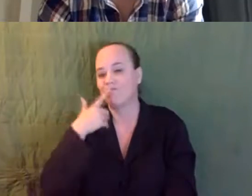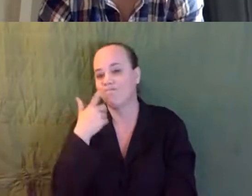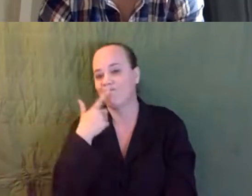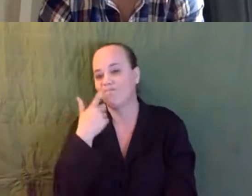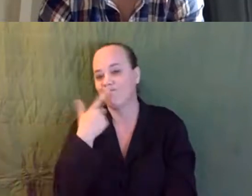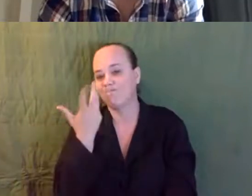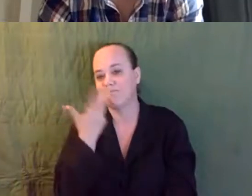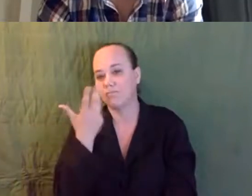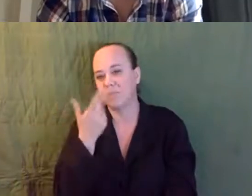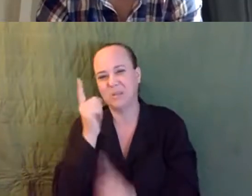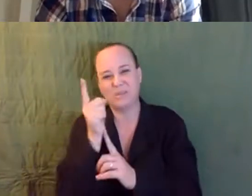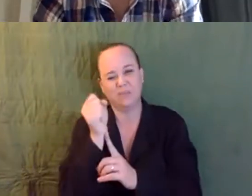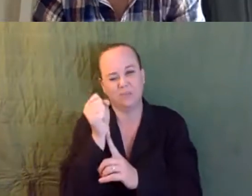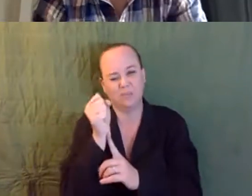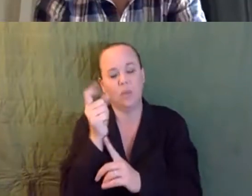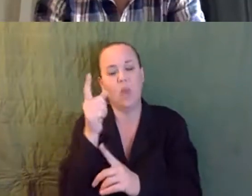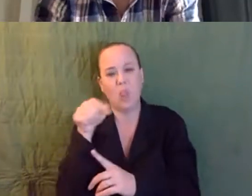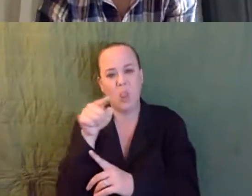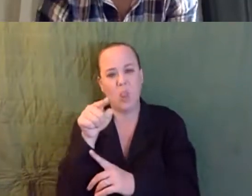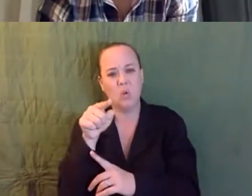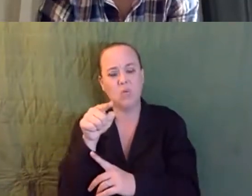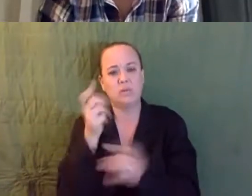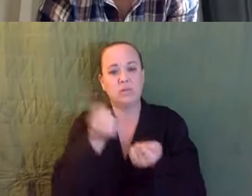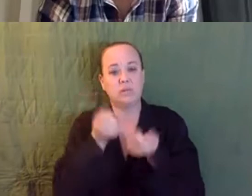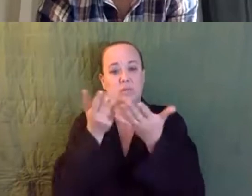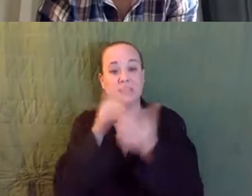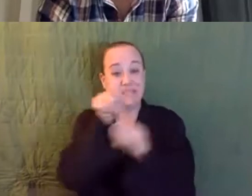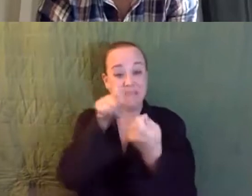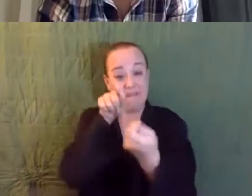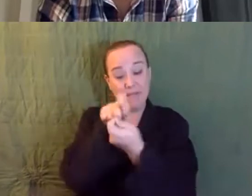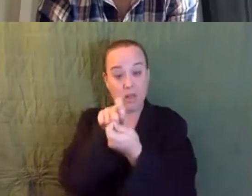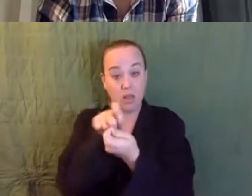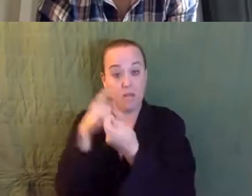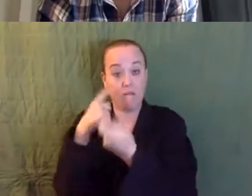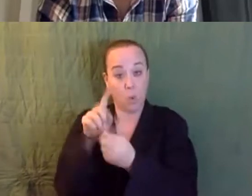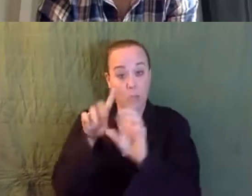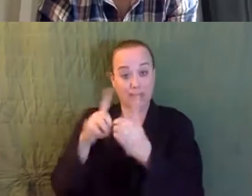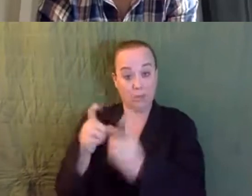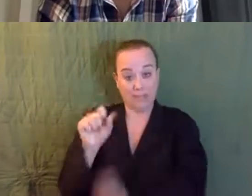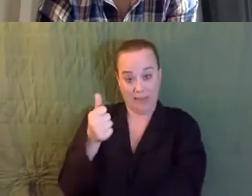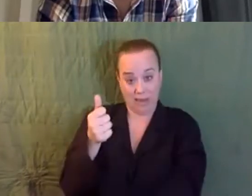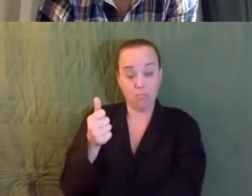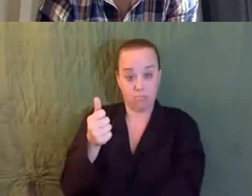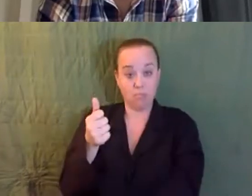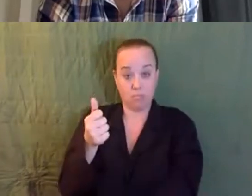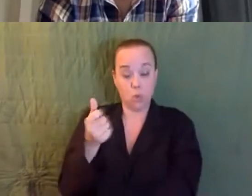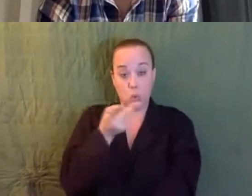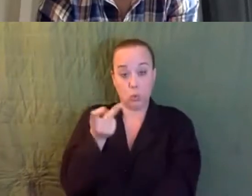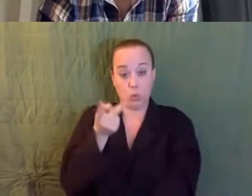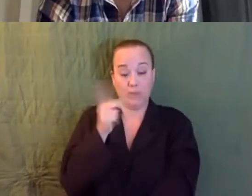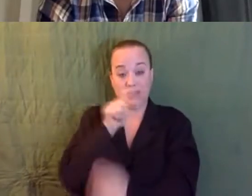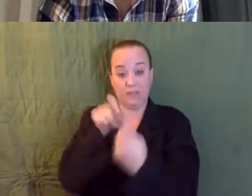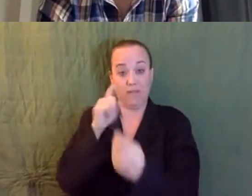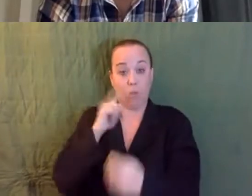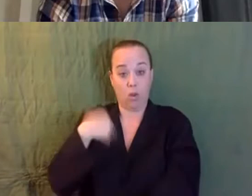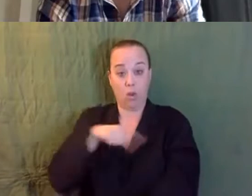with me a second. Those were the ones that were submitted specifically for District 10. And we have